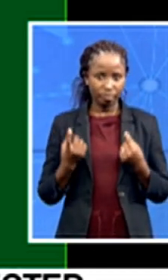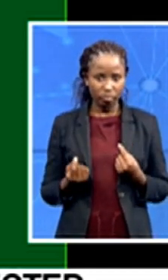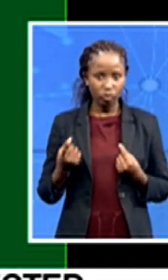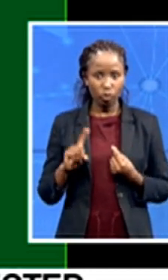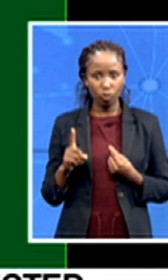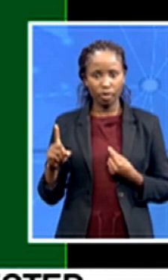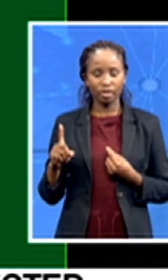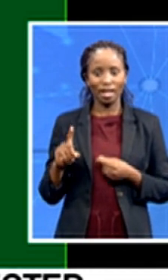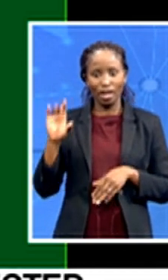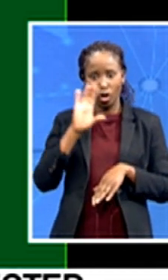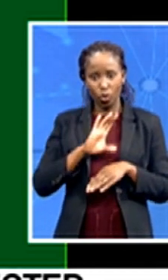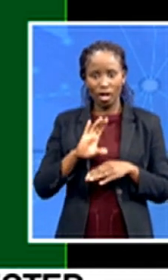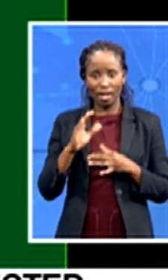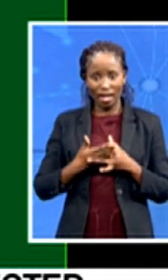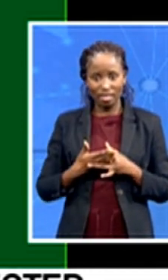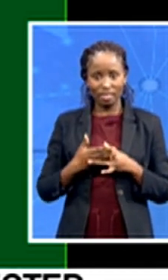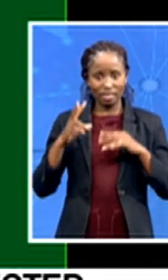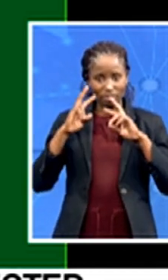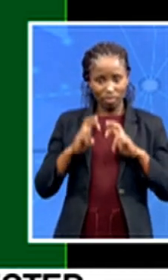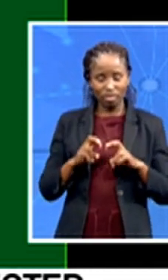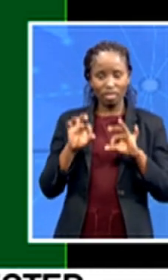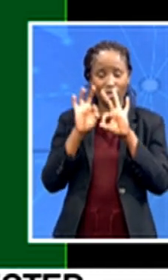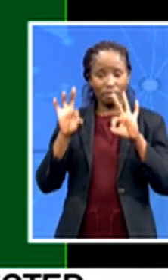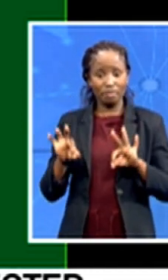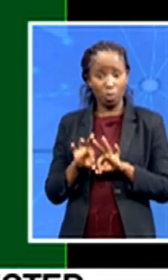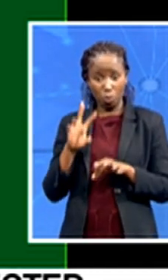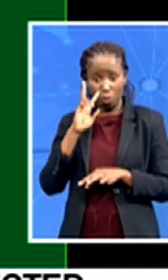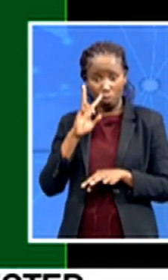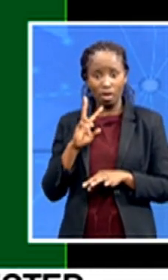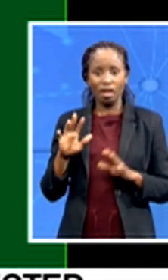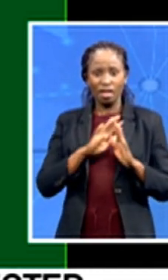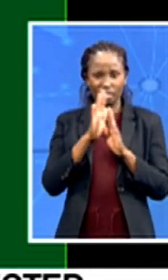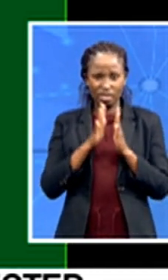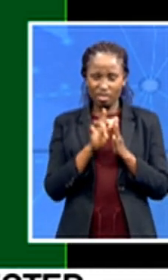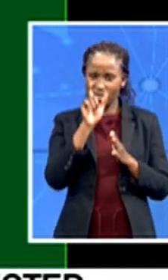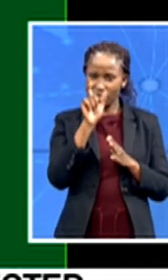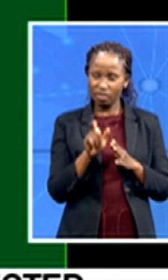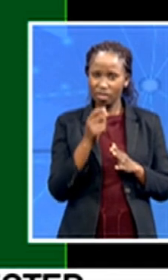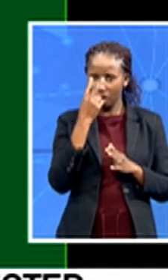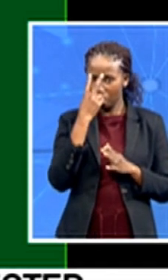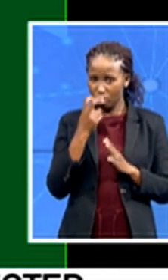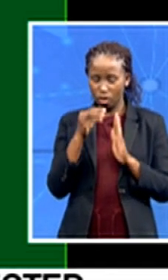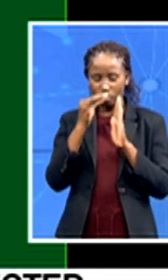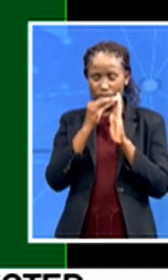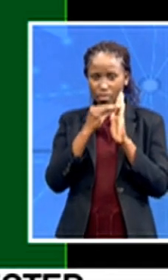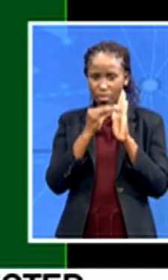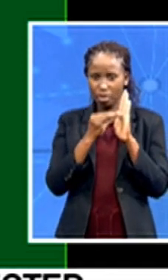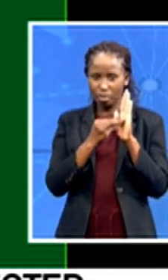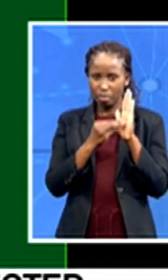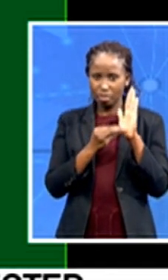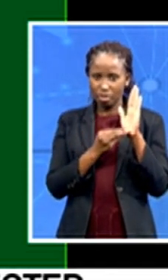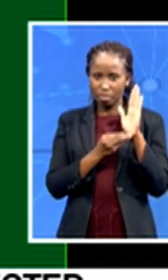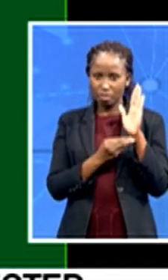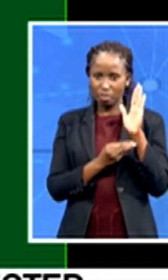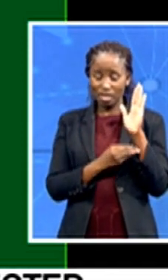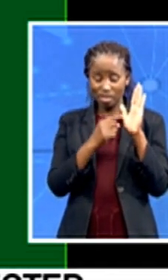things that you see on this list, they collect in the form of evidence. So that could include, for example,